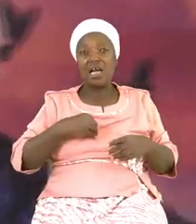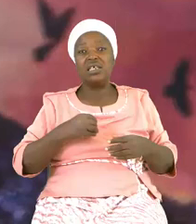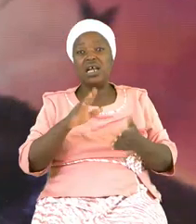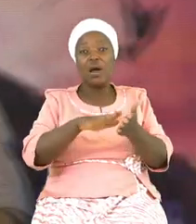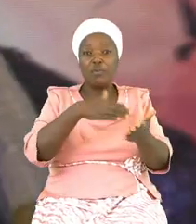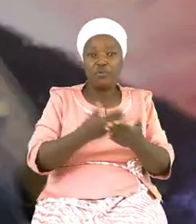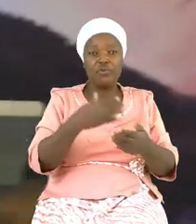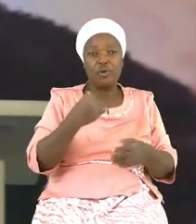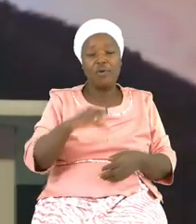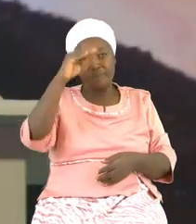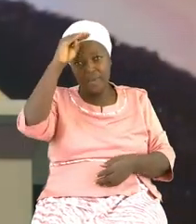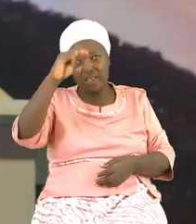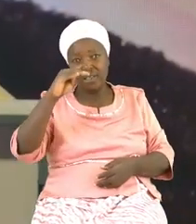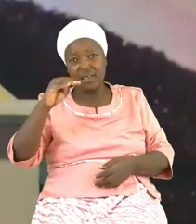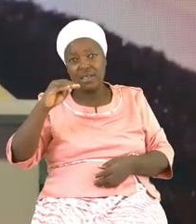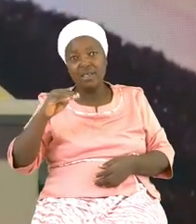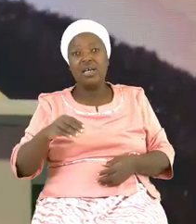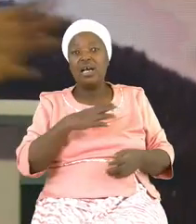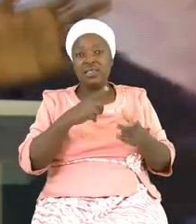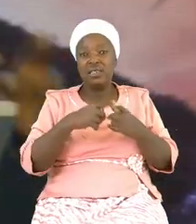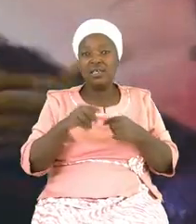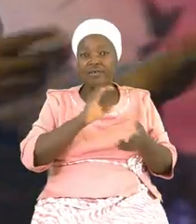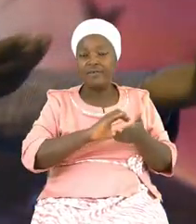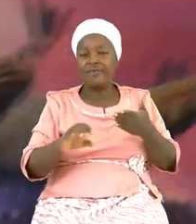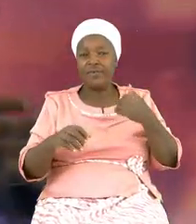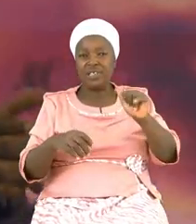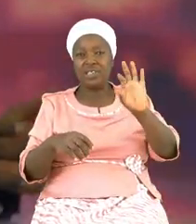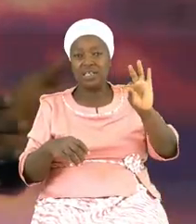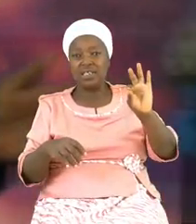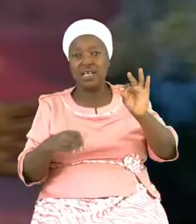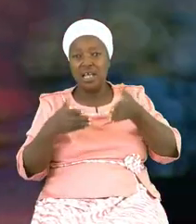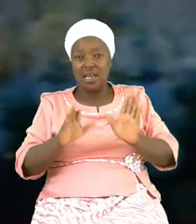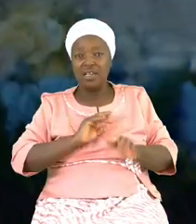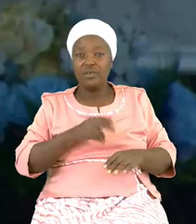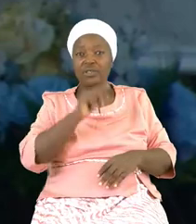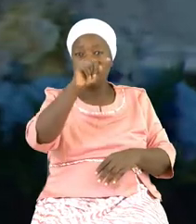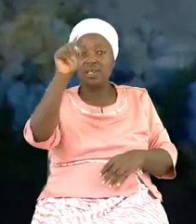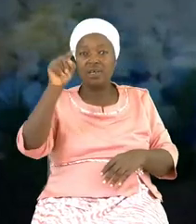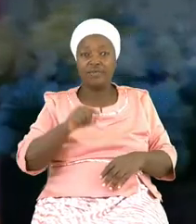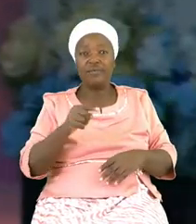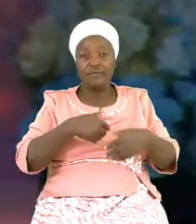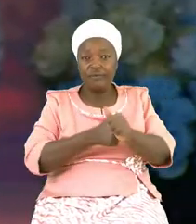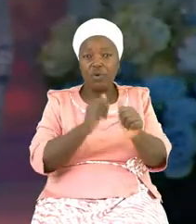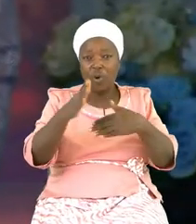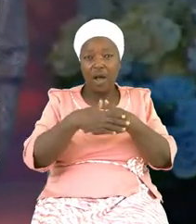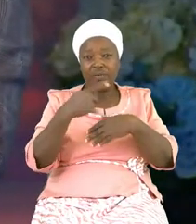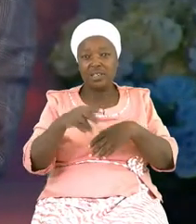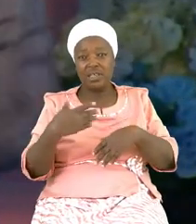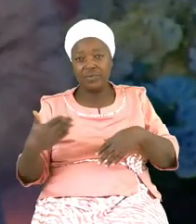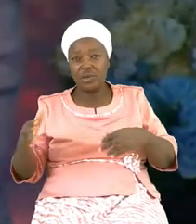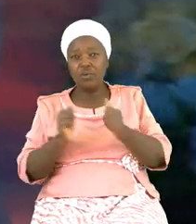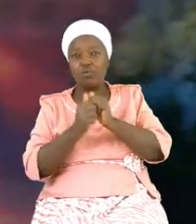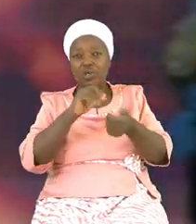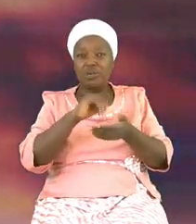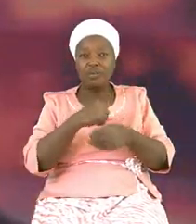then in verse 19, let us therefore follow after the things which make for peace.